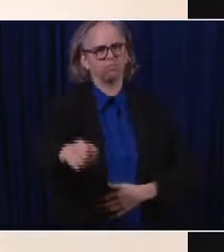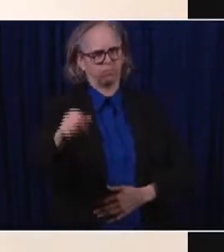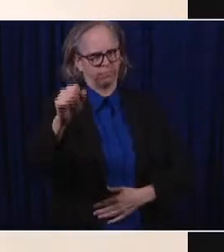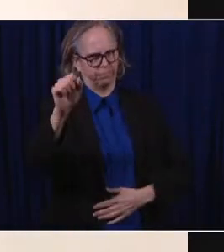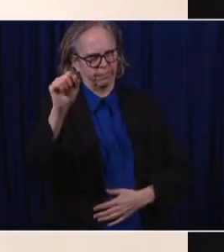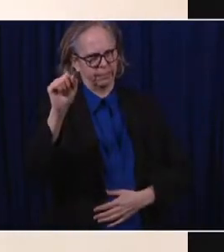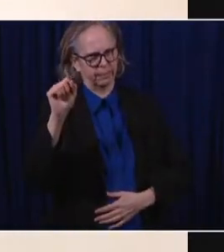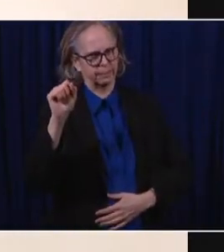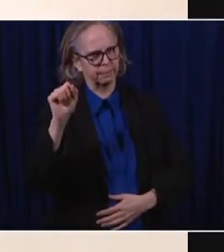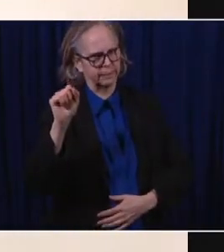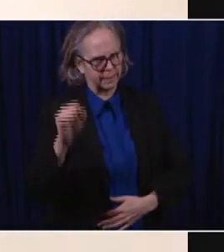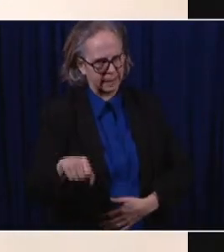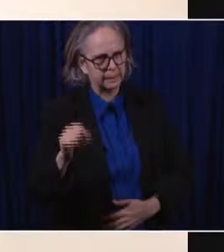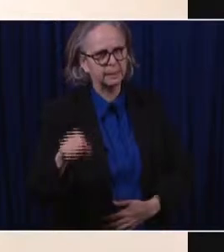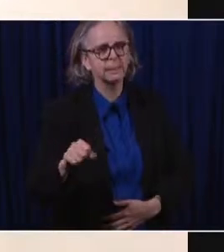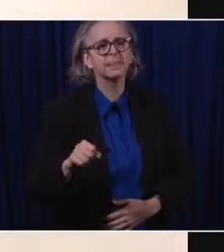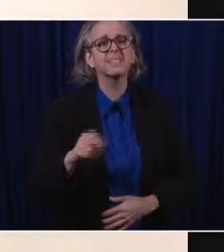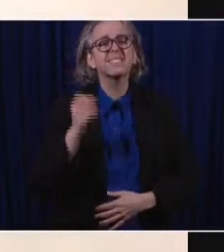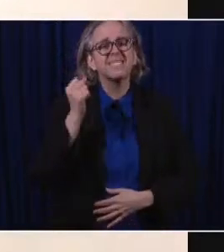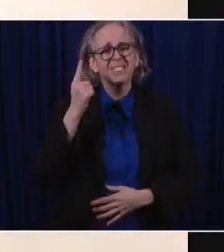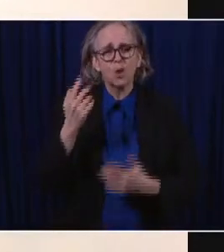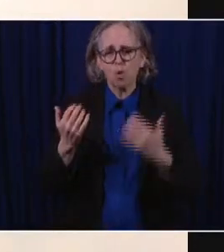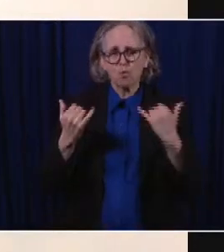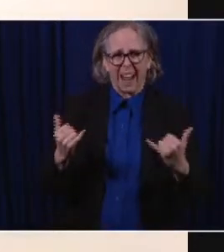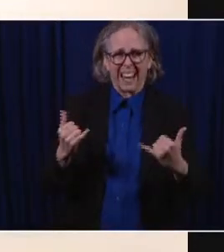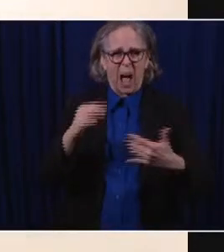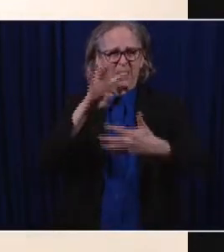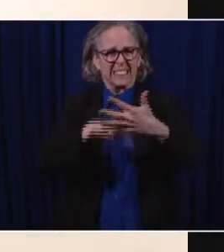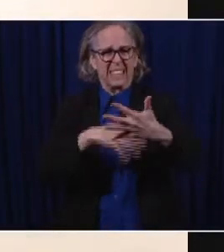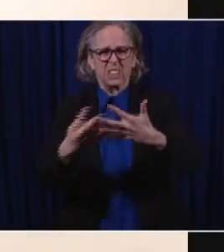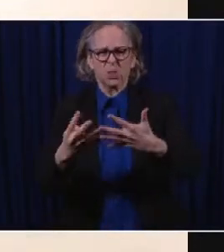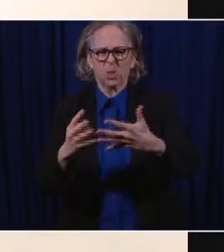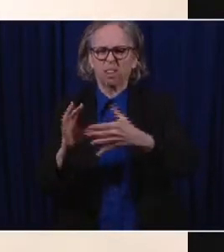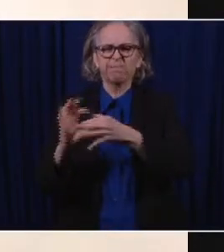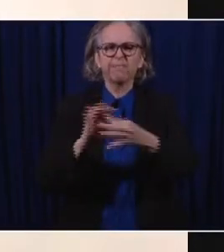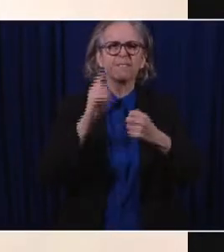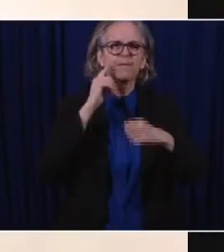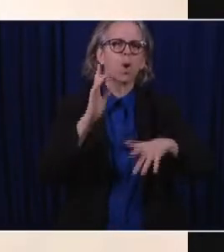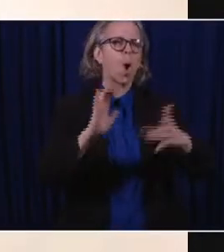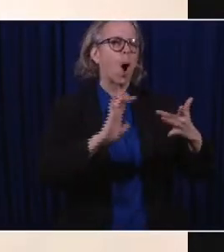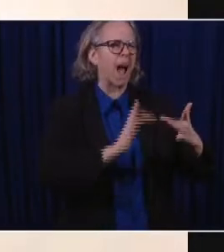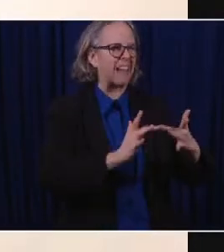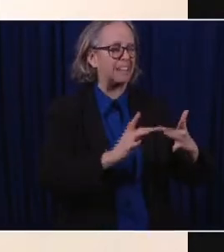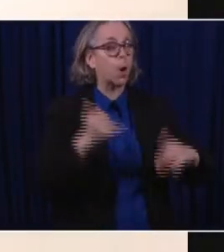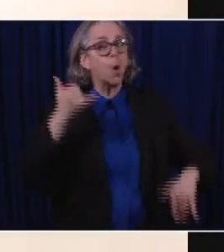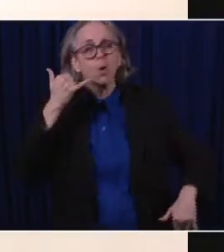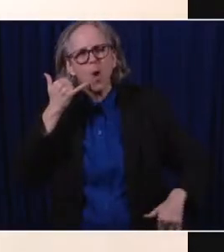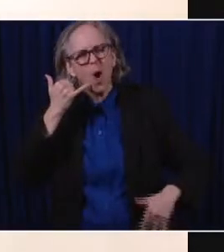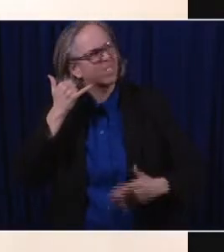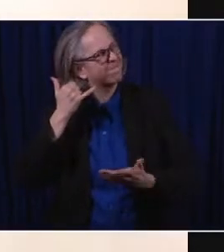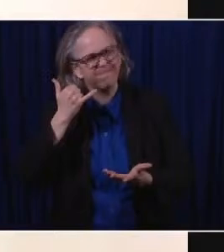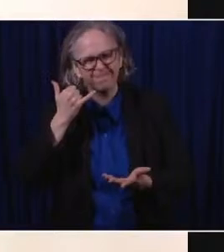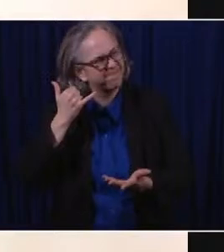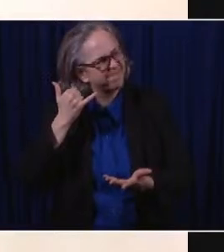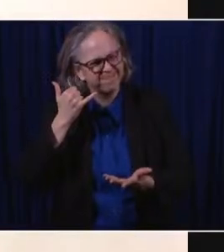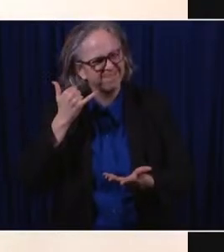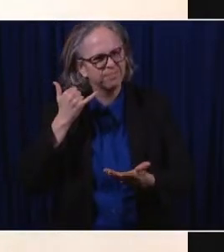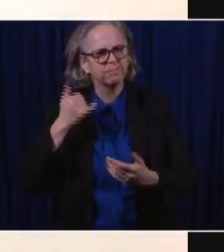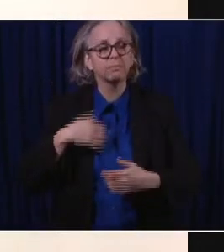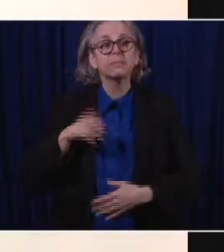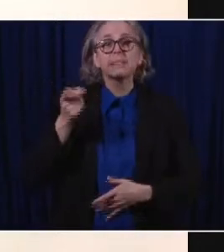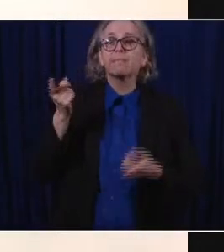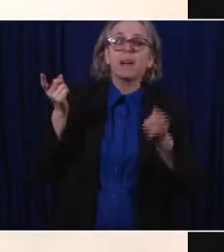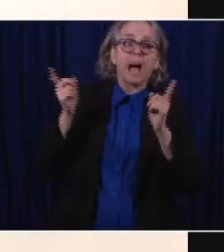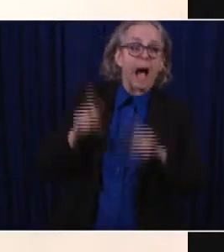we're managing the scheduling is through the website. We could handle case by case. Obviously, if